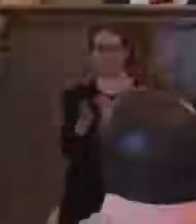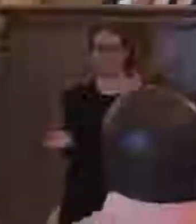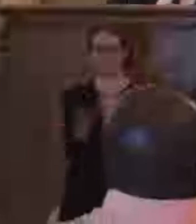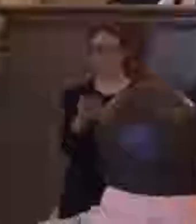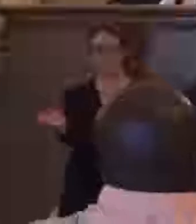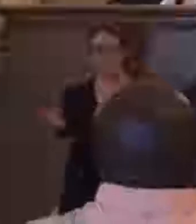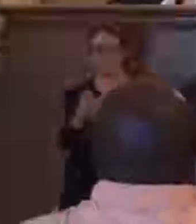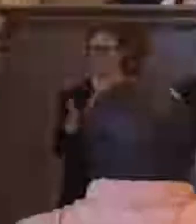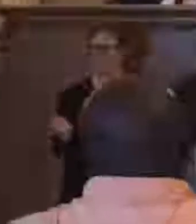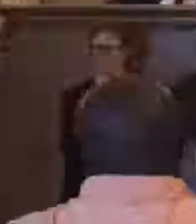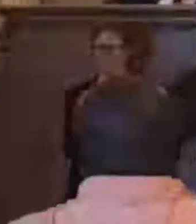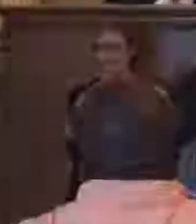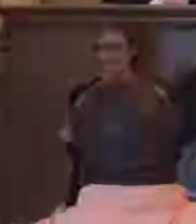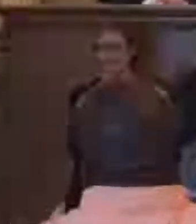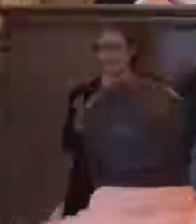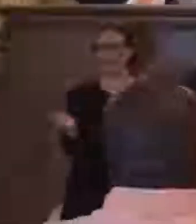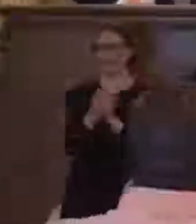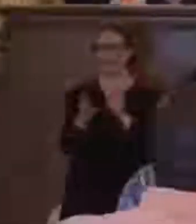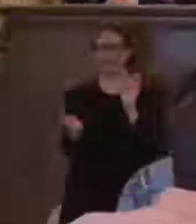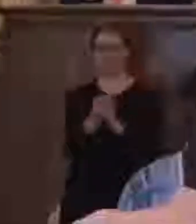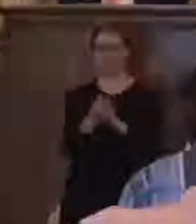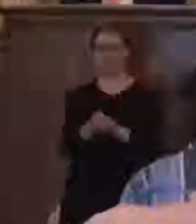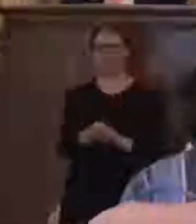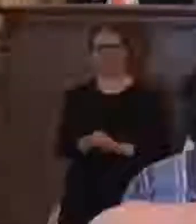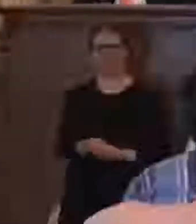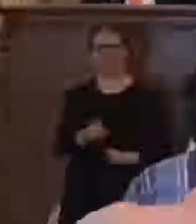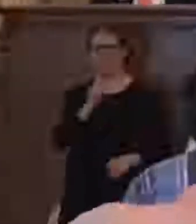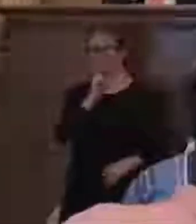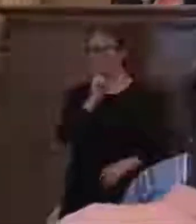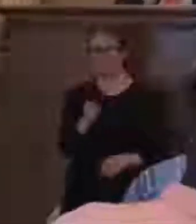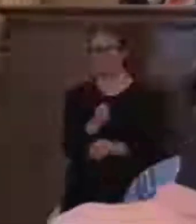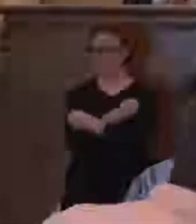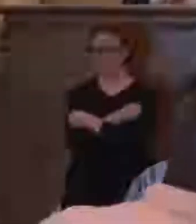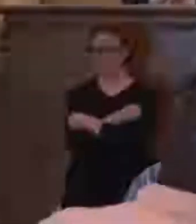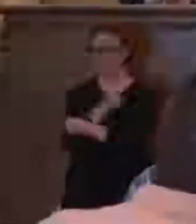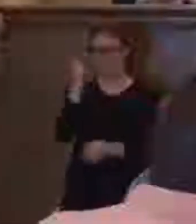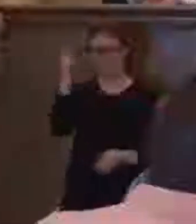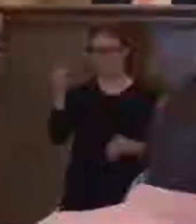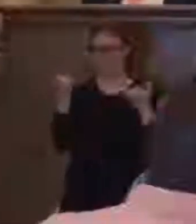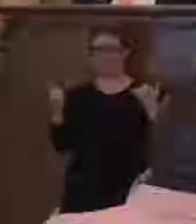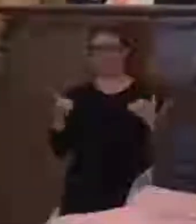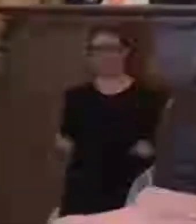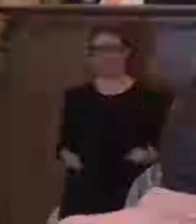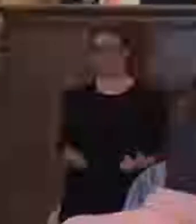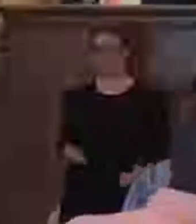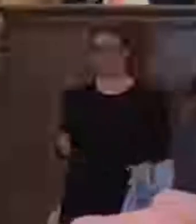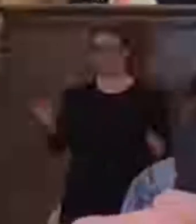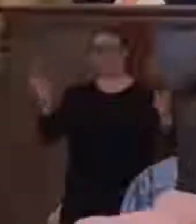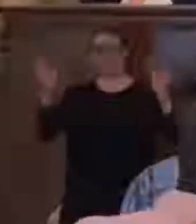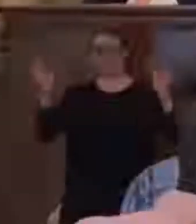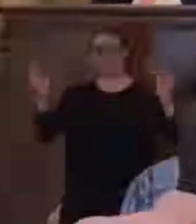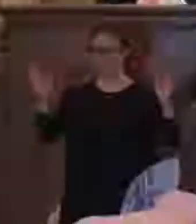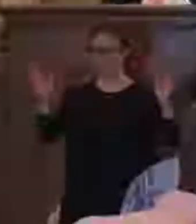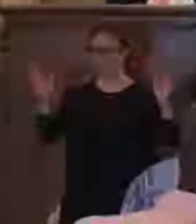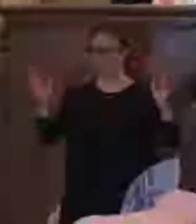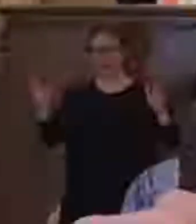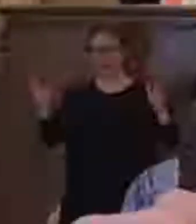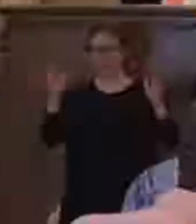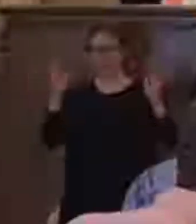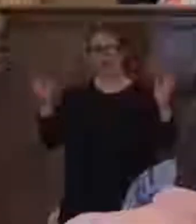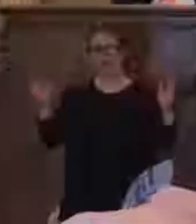Thank you, Jesus. Amen. Why don't we really love him right now? Thank you, King, for what you're doing right